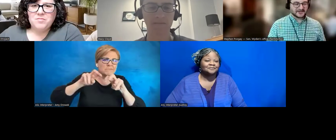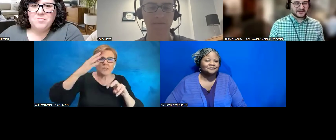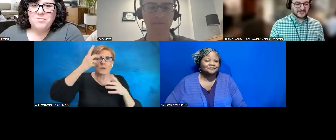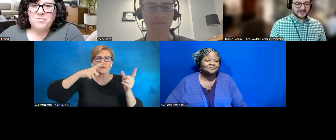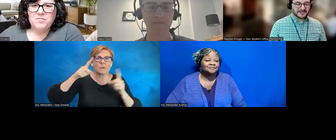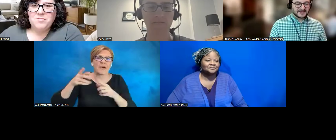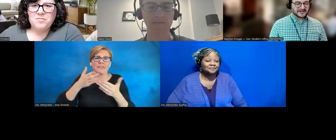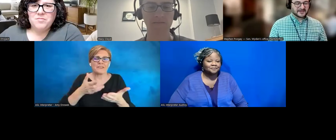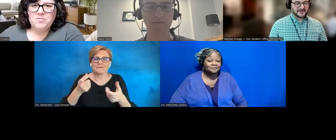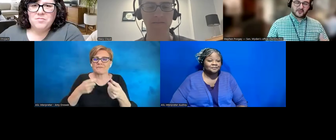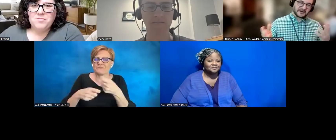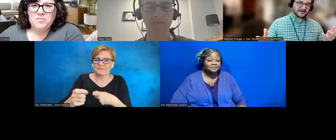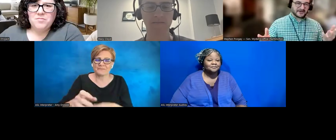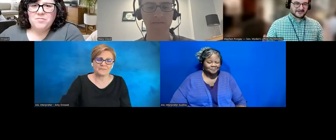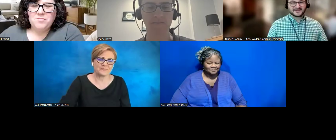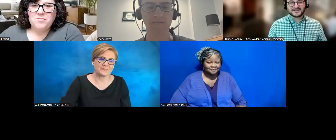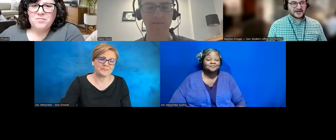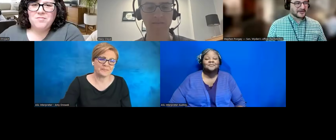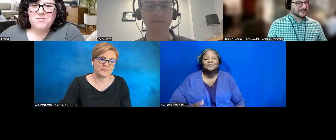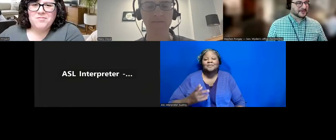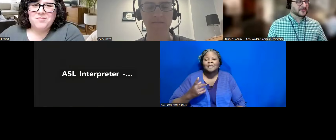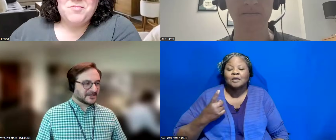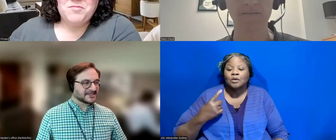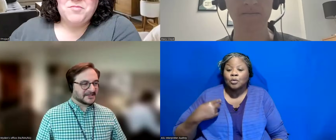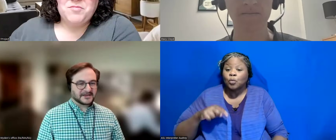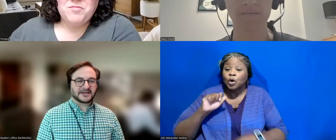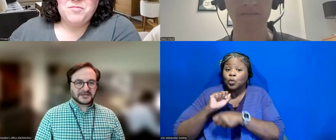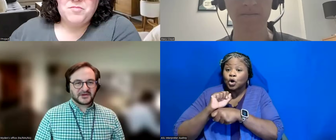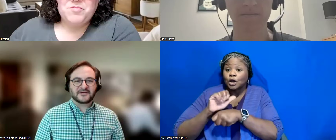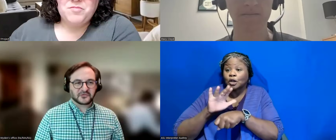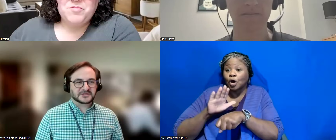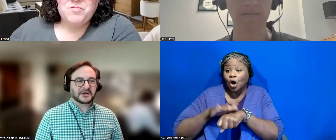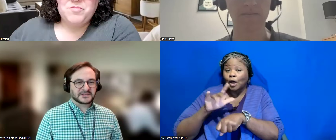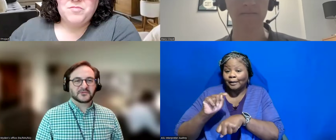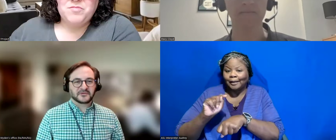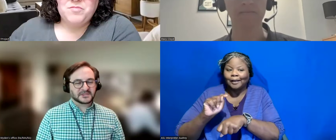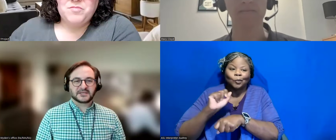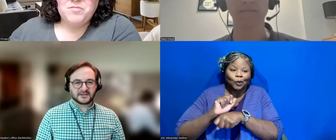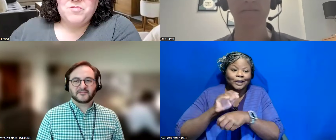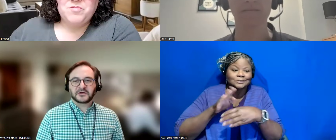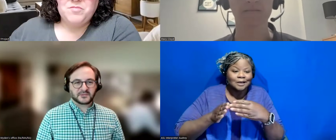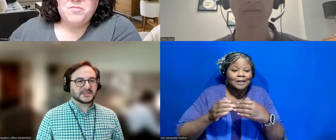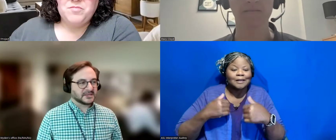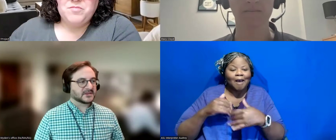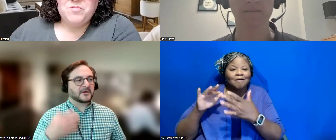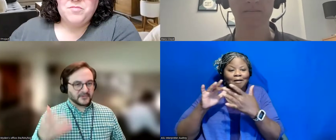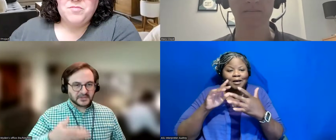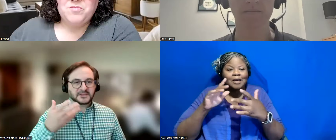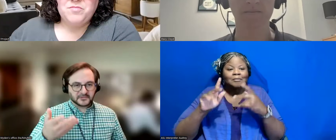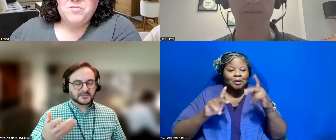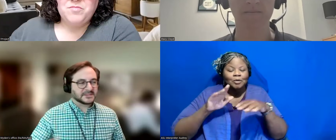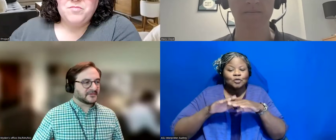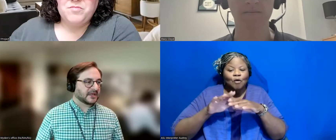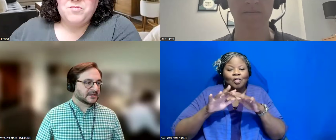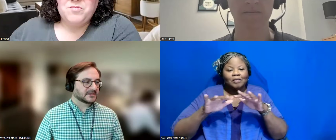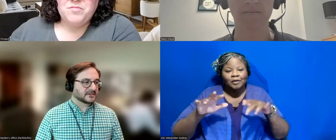So we're working on it. But work does get done, and I do have correspondence with folks at the various PCs on various